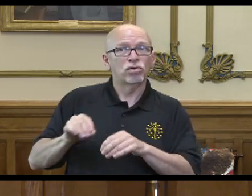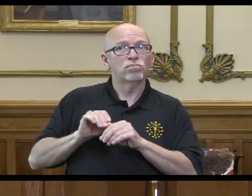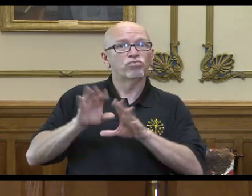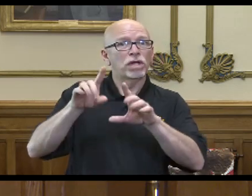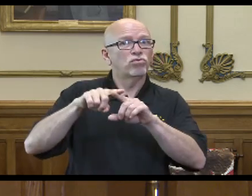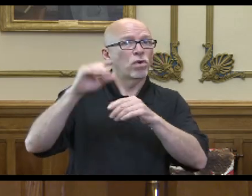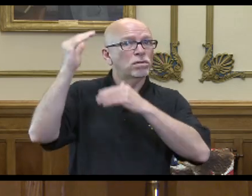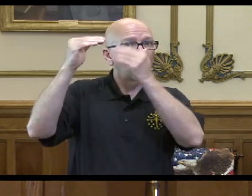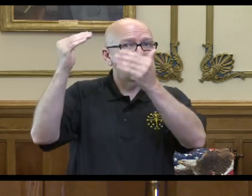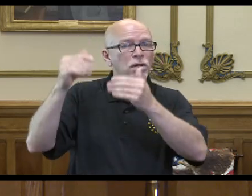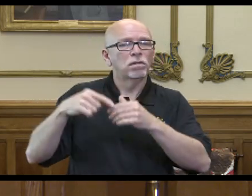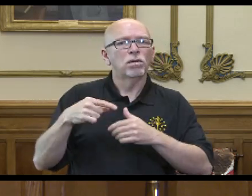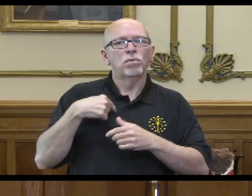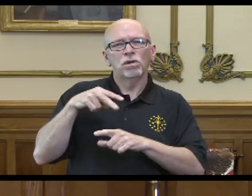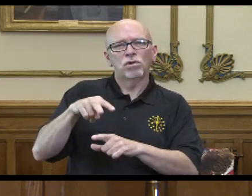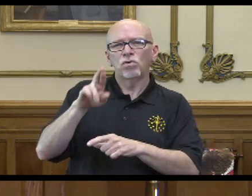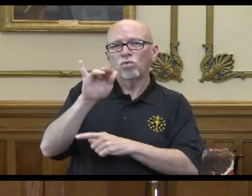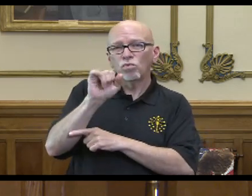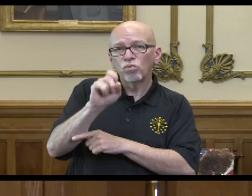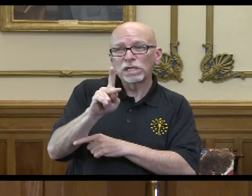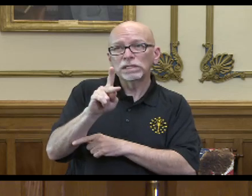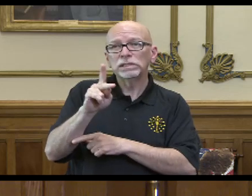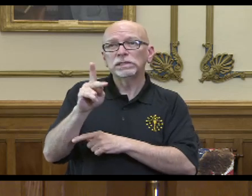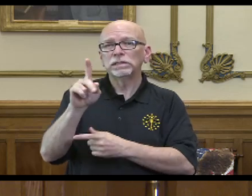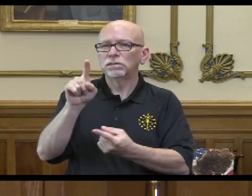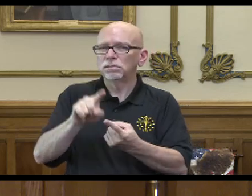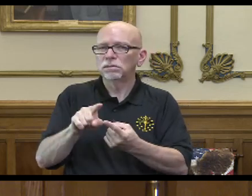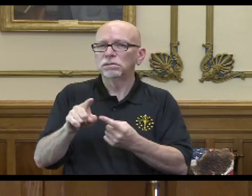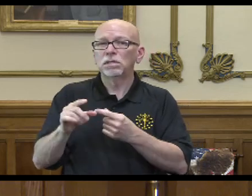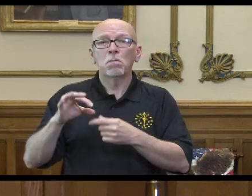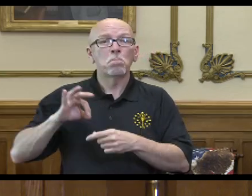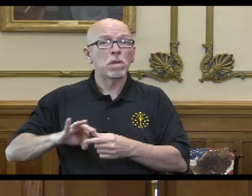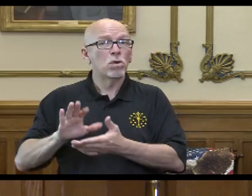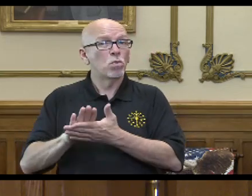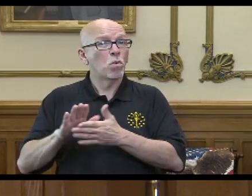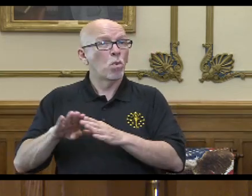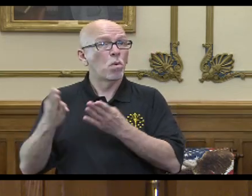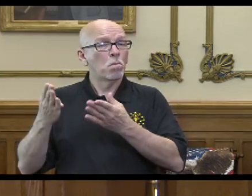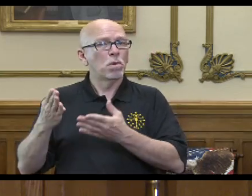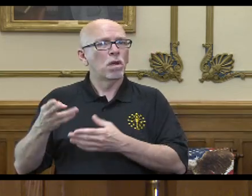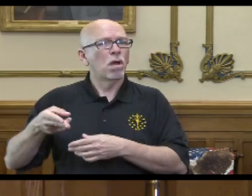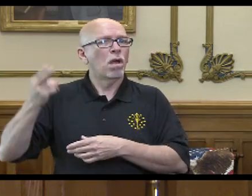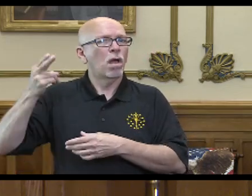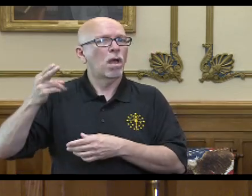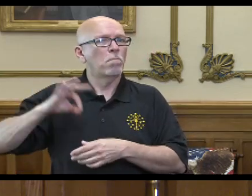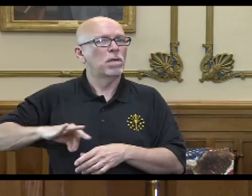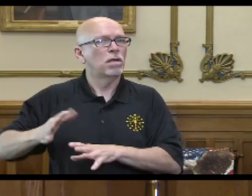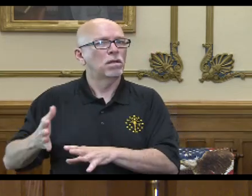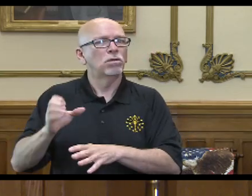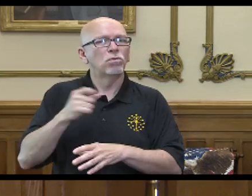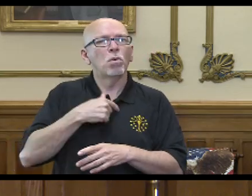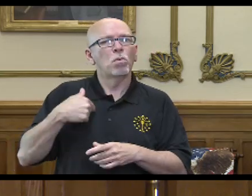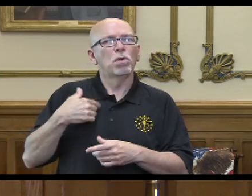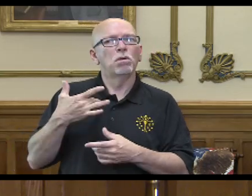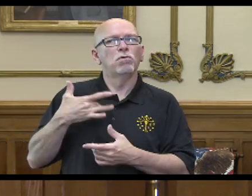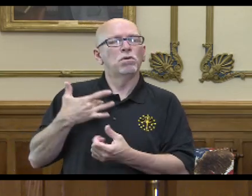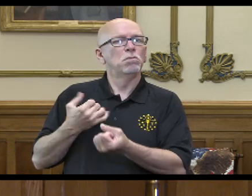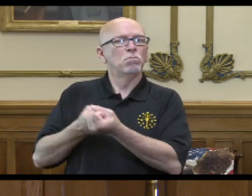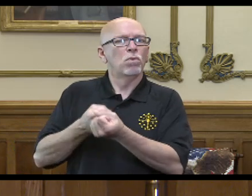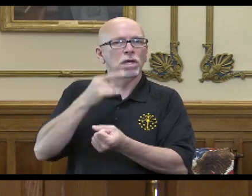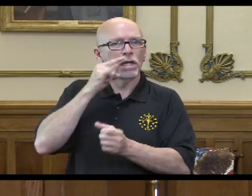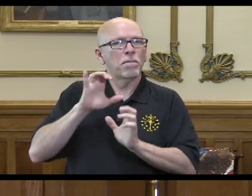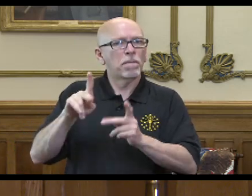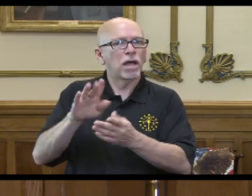and believe that the risks and benefits of school opening certainly favor the benefits of kids going back to school,